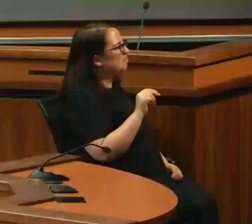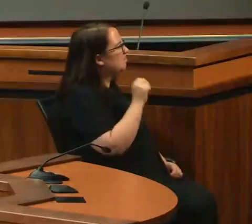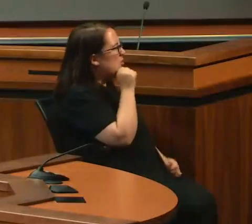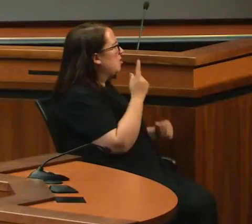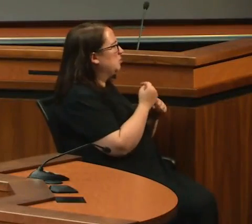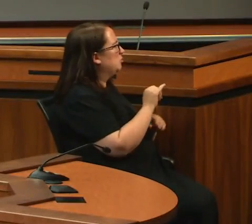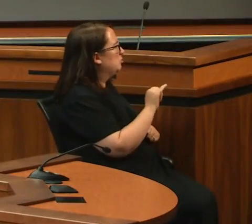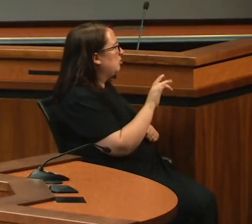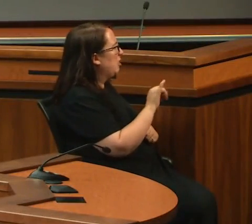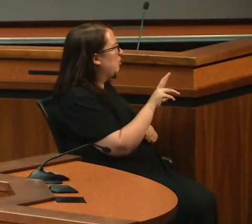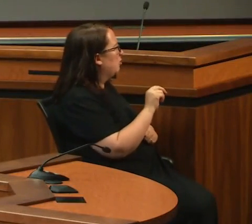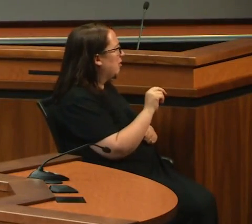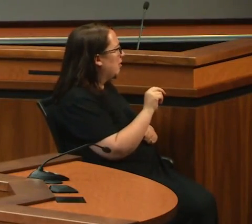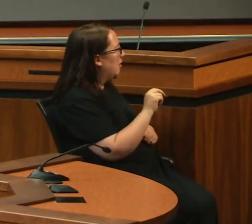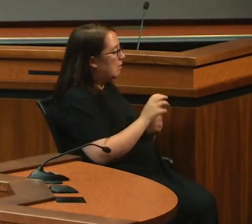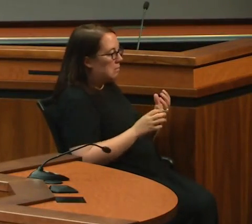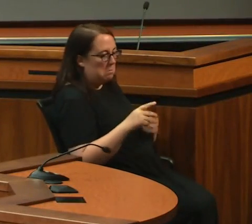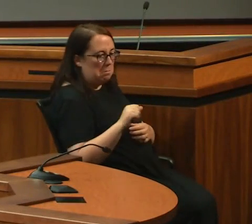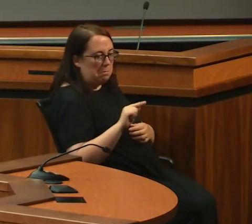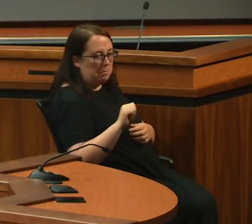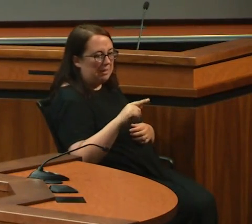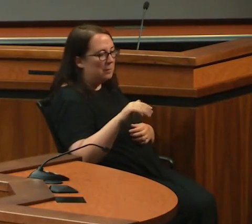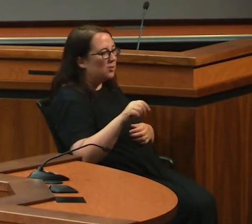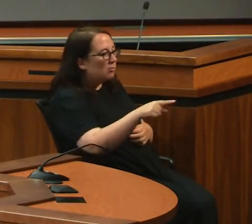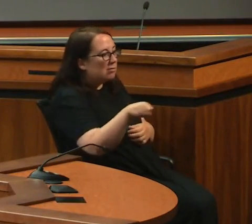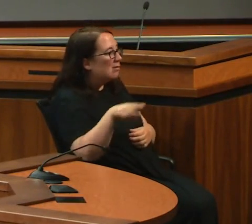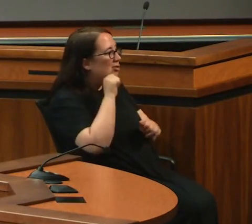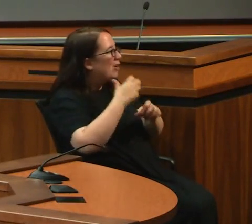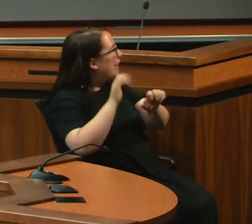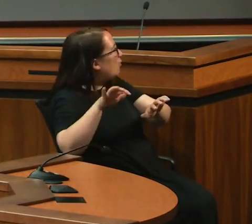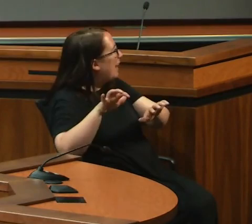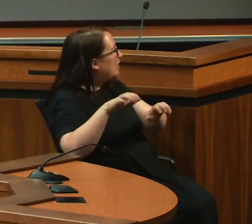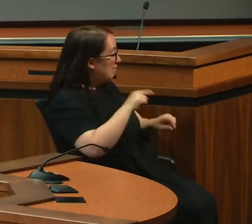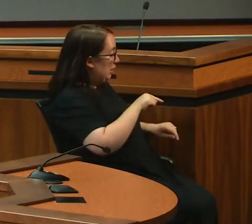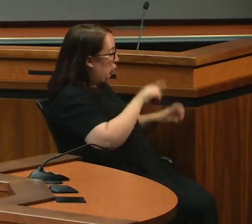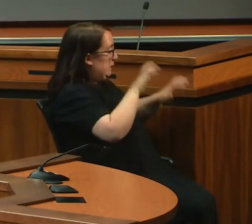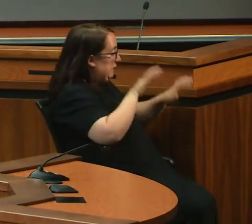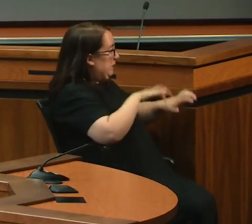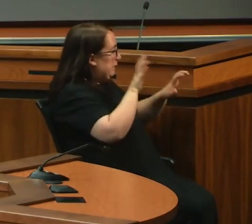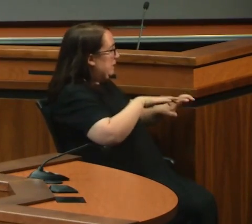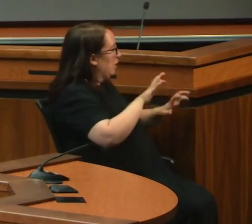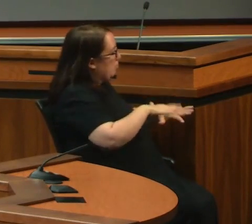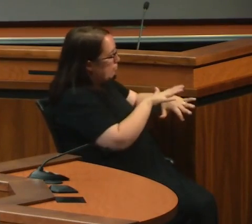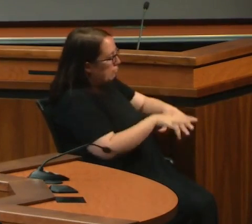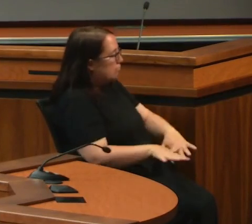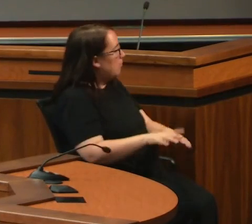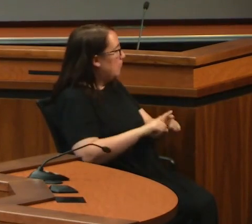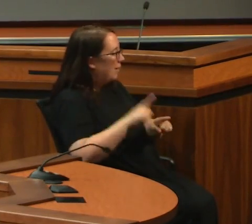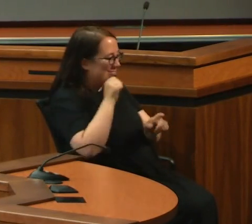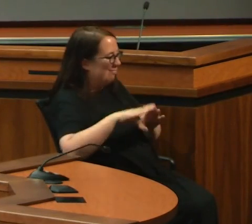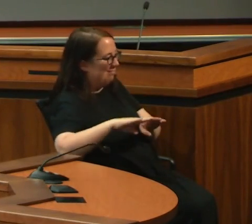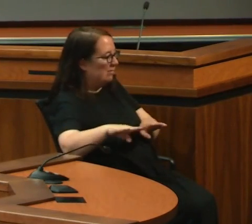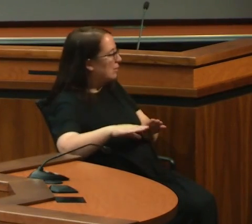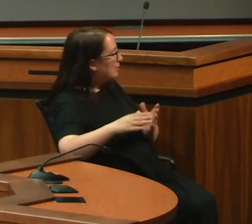most of the Patapsco watershed wasn't even getting rain. Right. It was really just what was coming out of here in the general surrounding area. But it